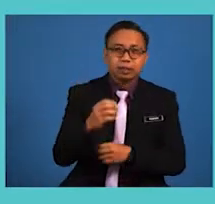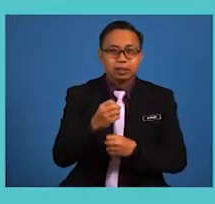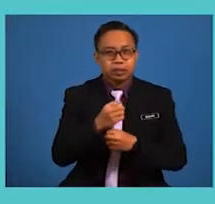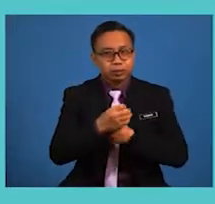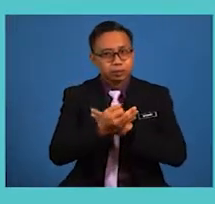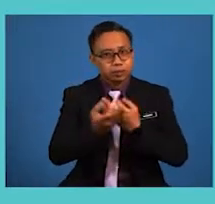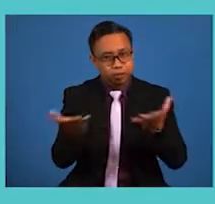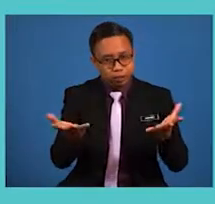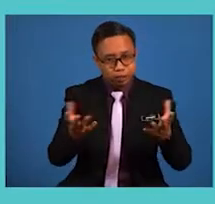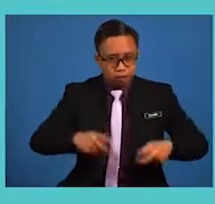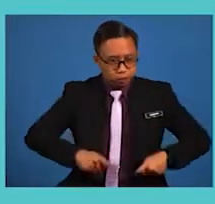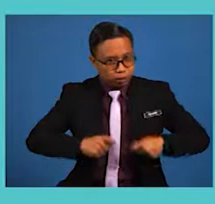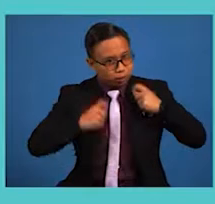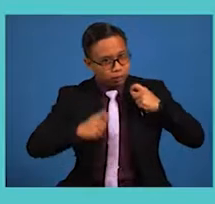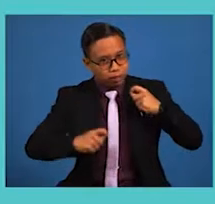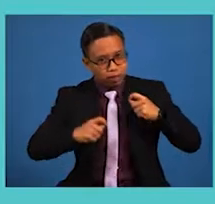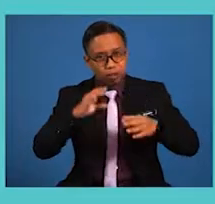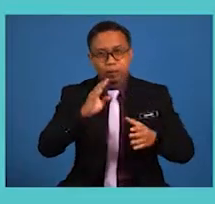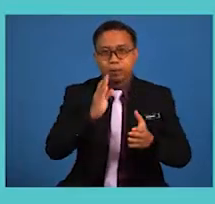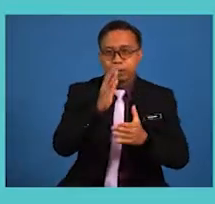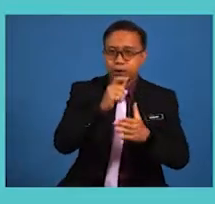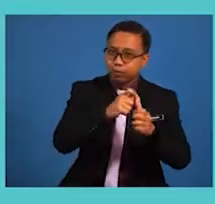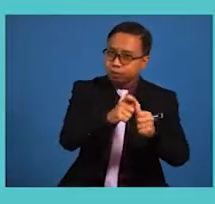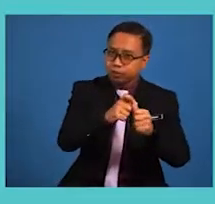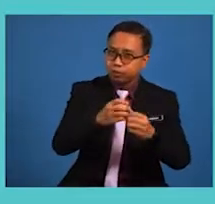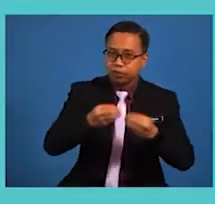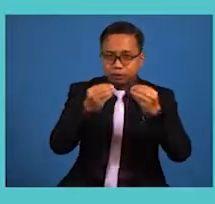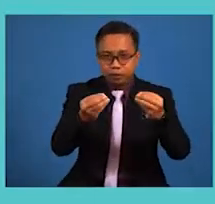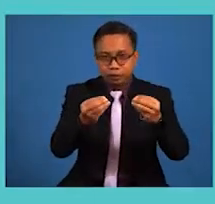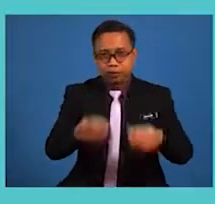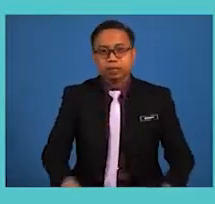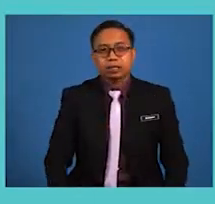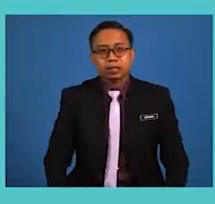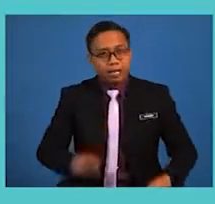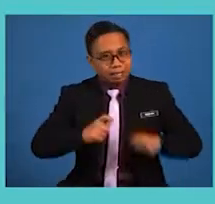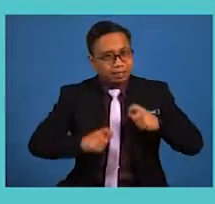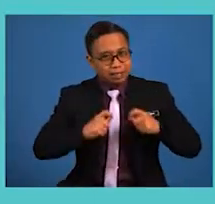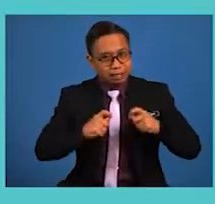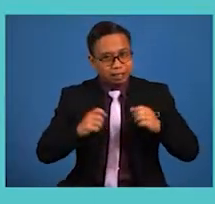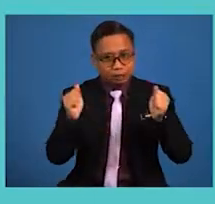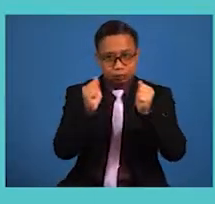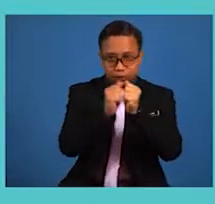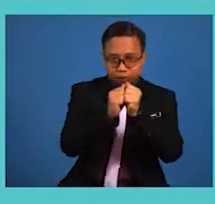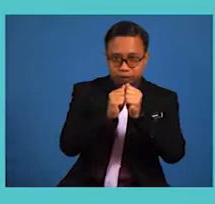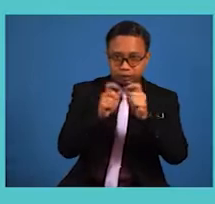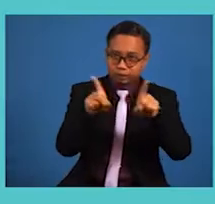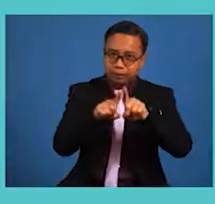explanation of a trend based on the visual given. It's a trend within the same